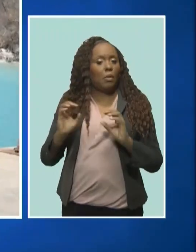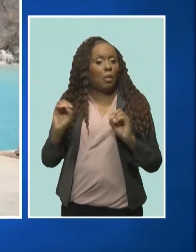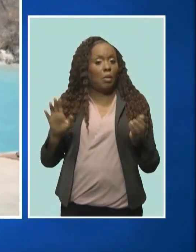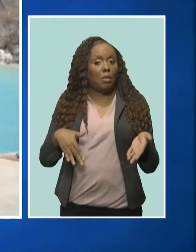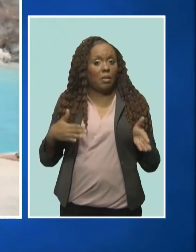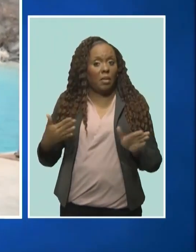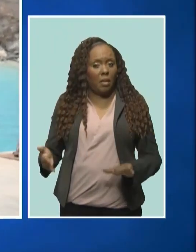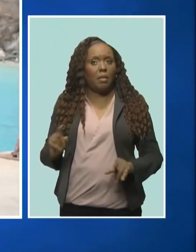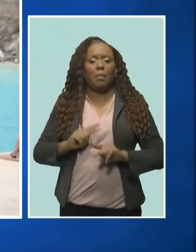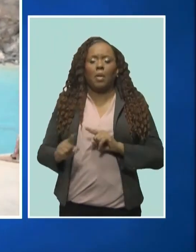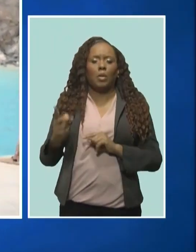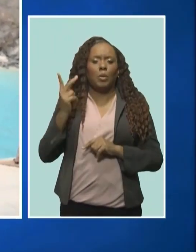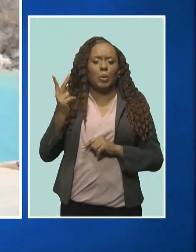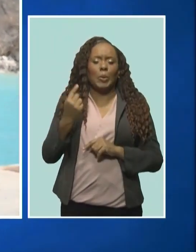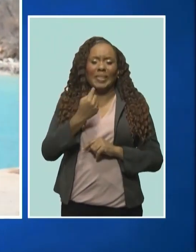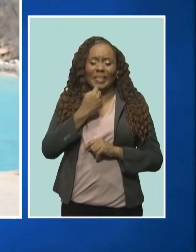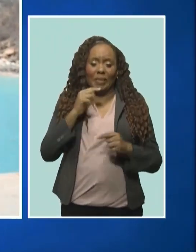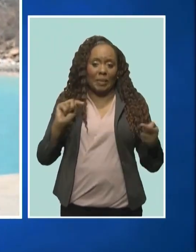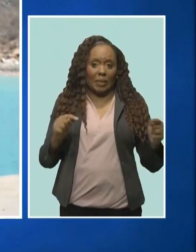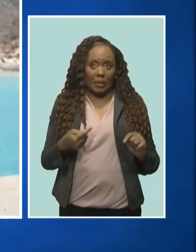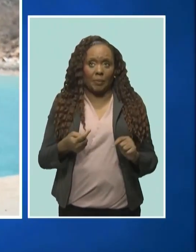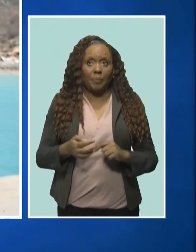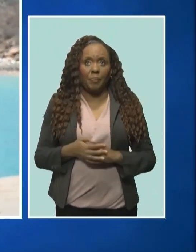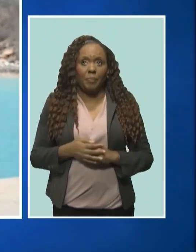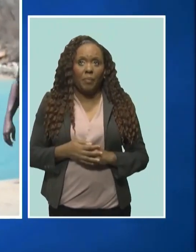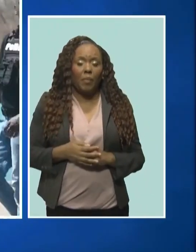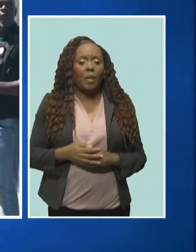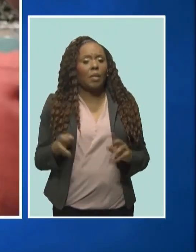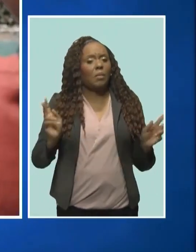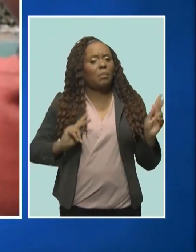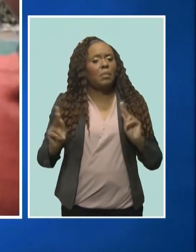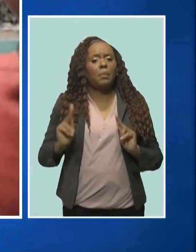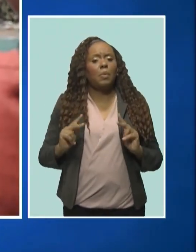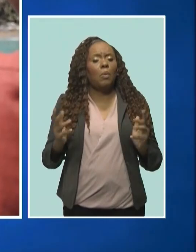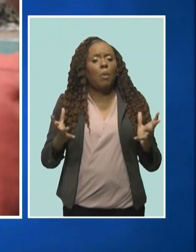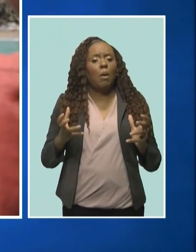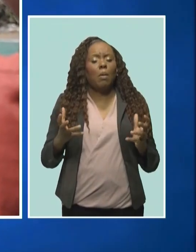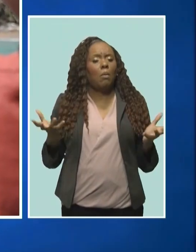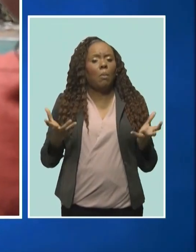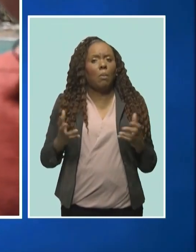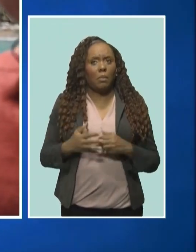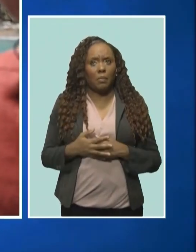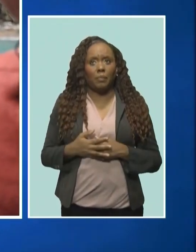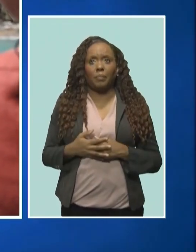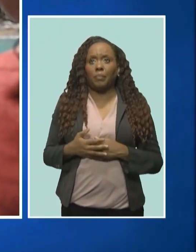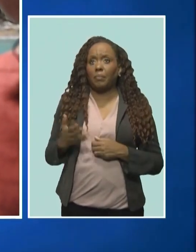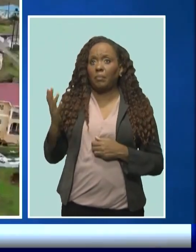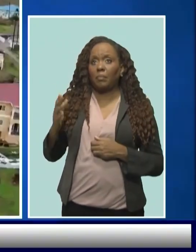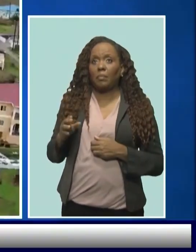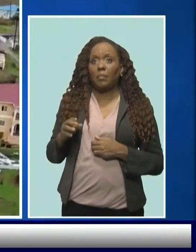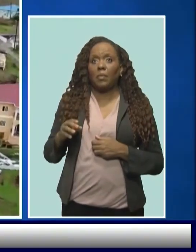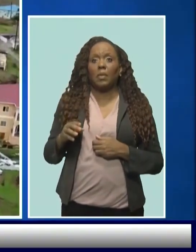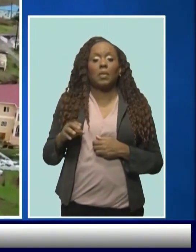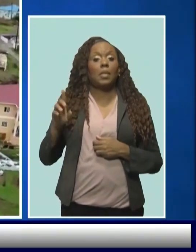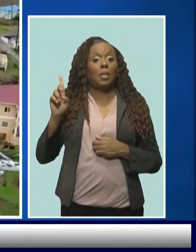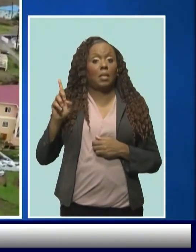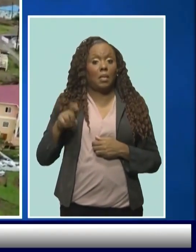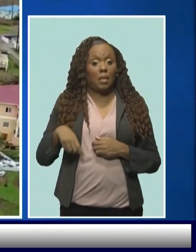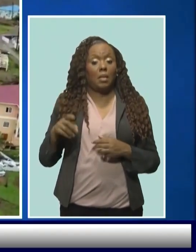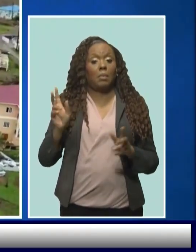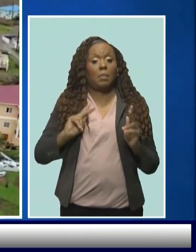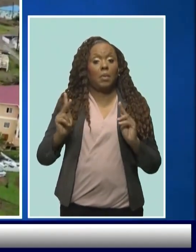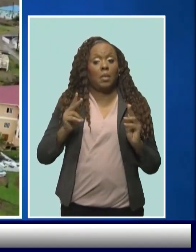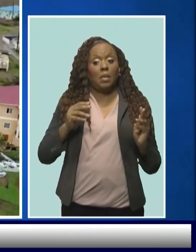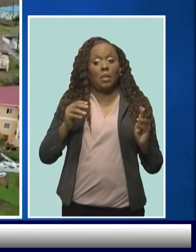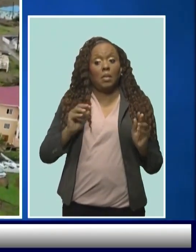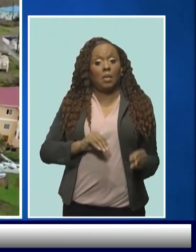community leader, tells us what the people here so desperately and urgently need. We need to get as many people off the island as possible.